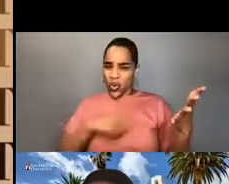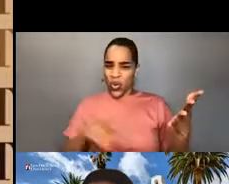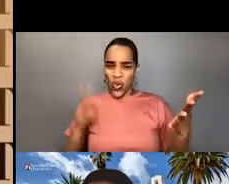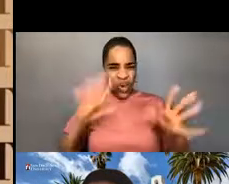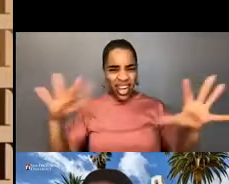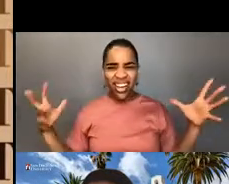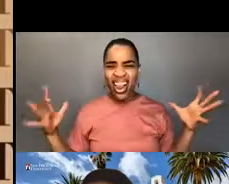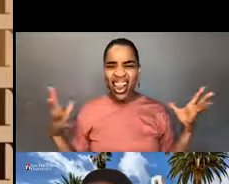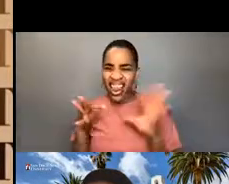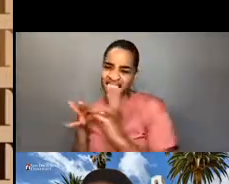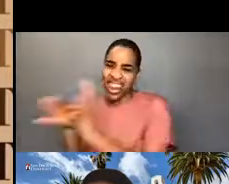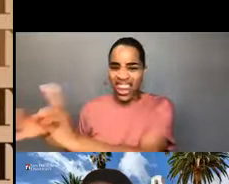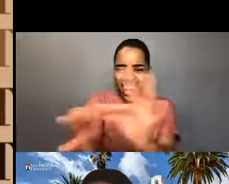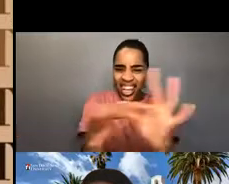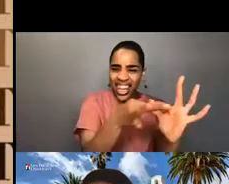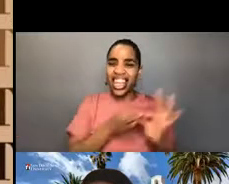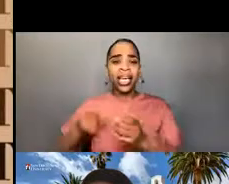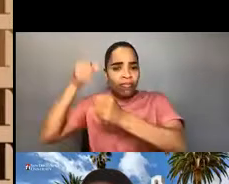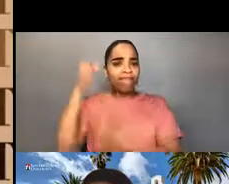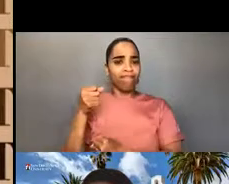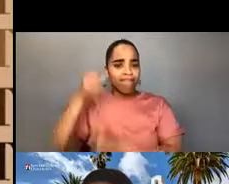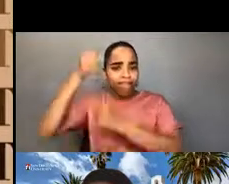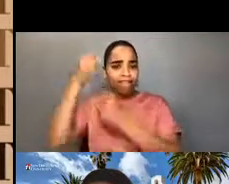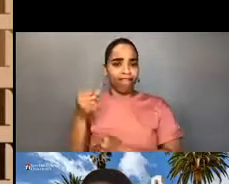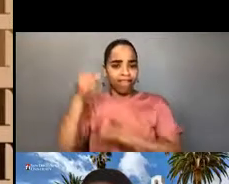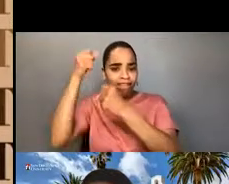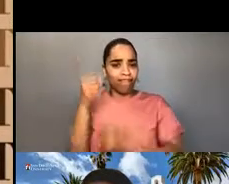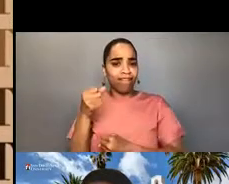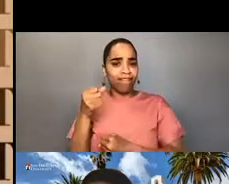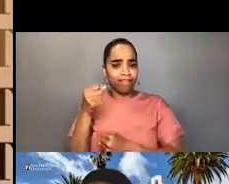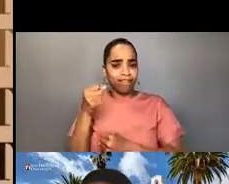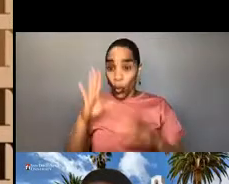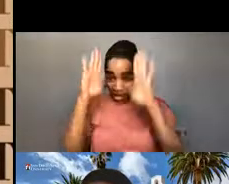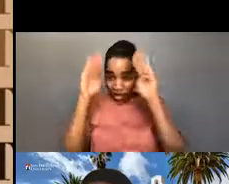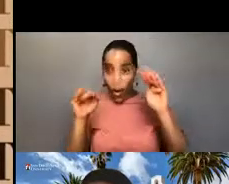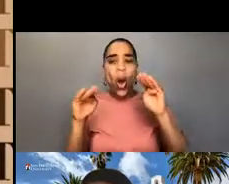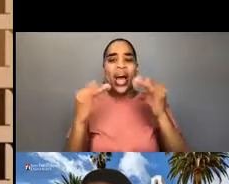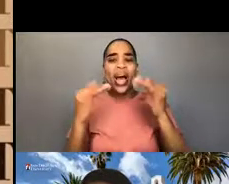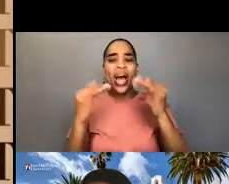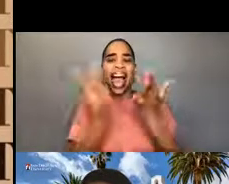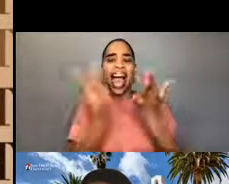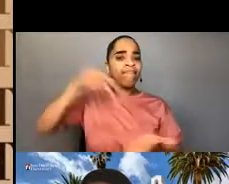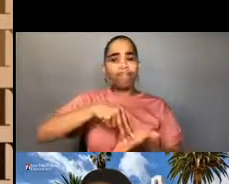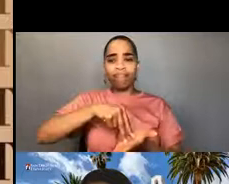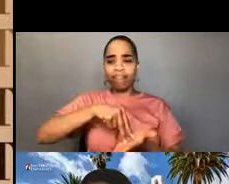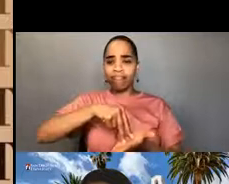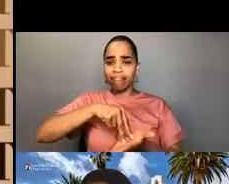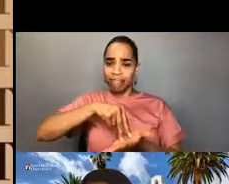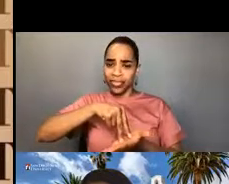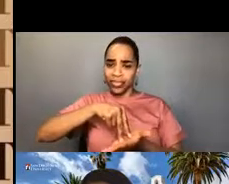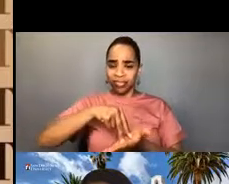right now. Draw this flag right now. Our common goal is to stand our ground.